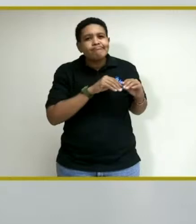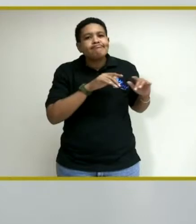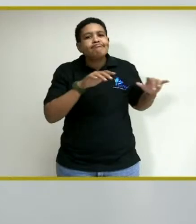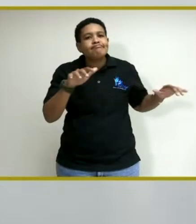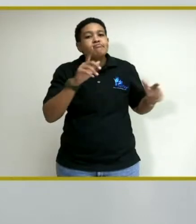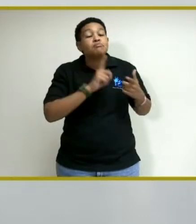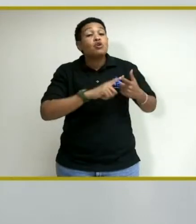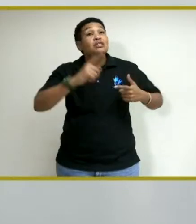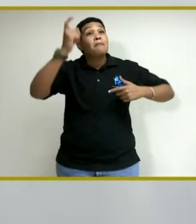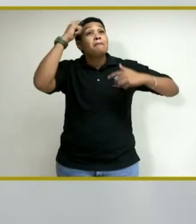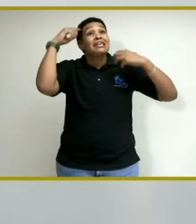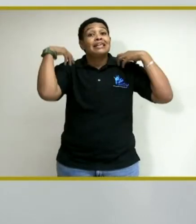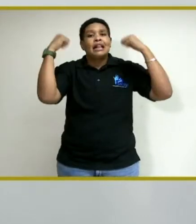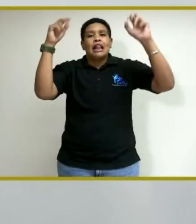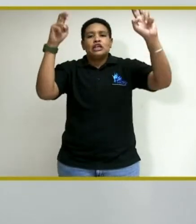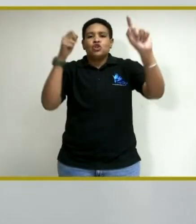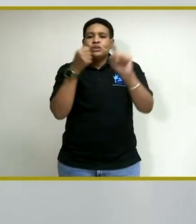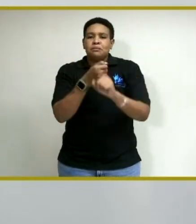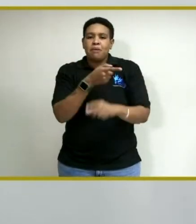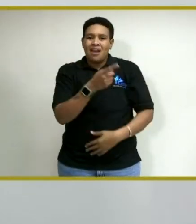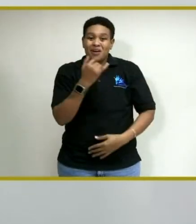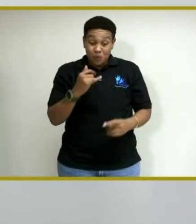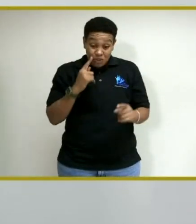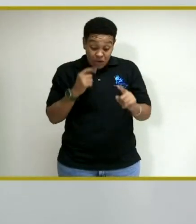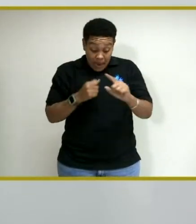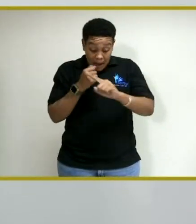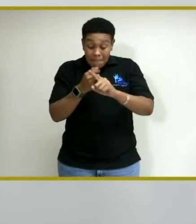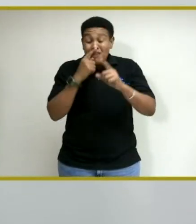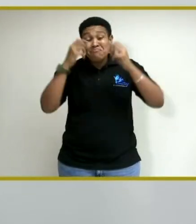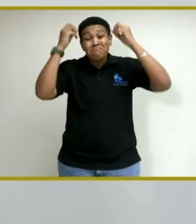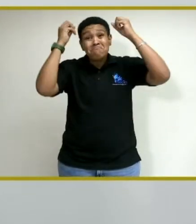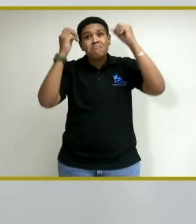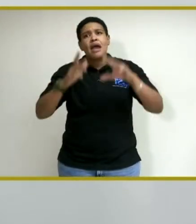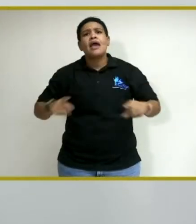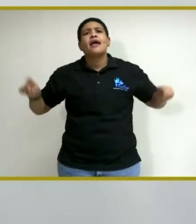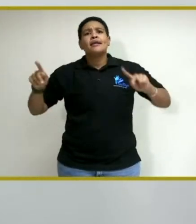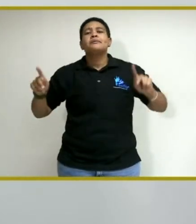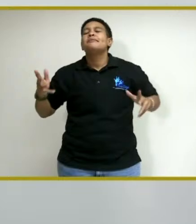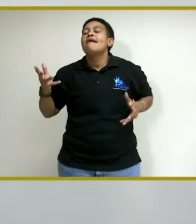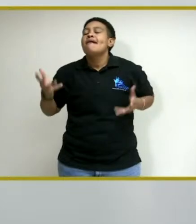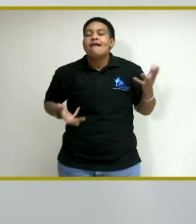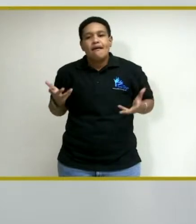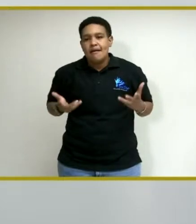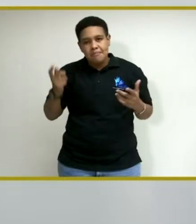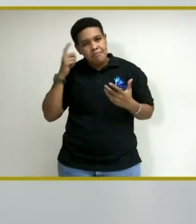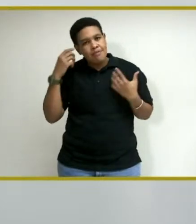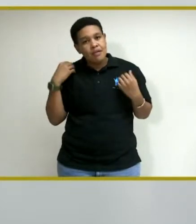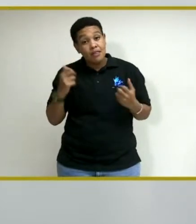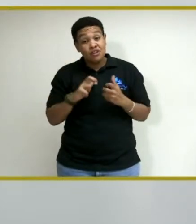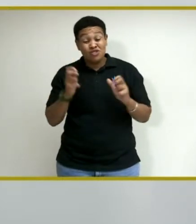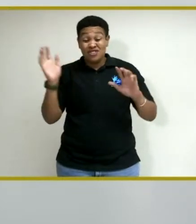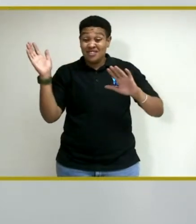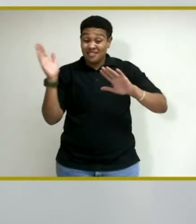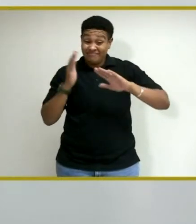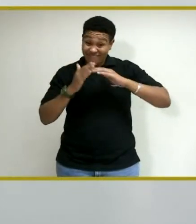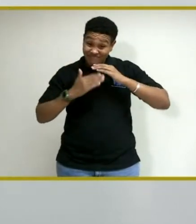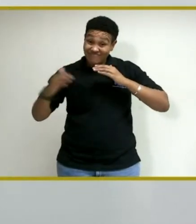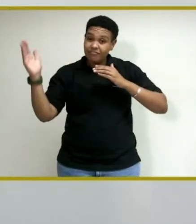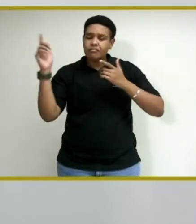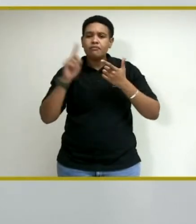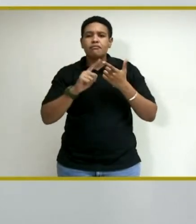health issues associated with that, which has affected a fair part of our population. Beyond that, there are the